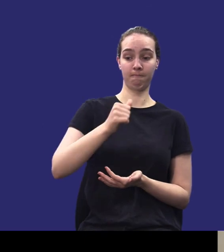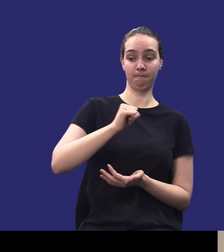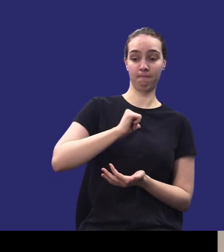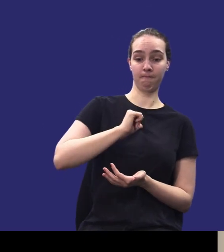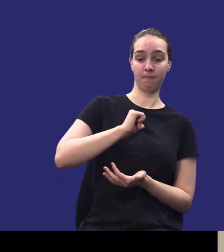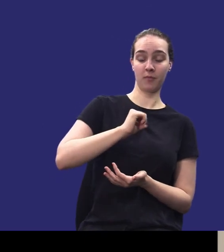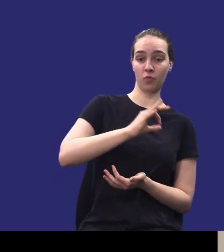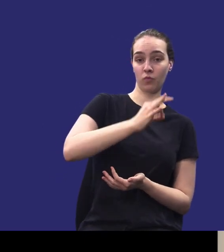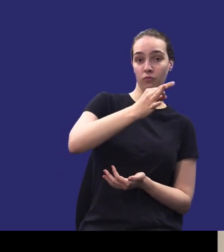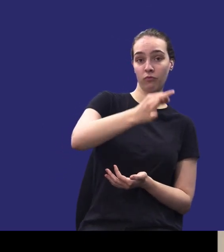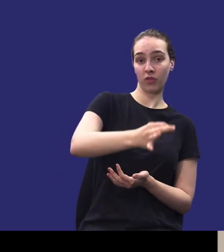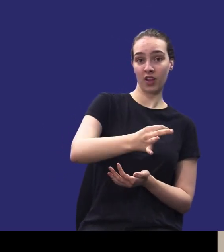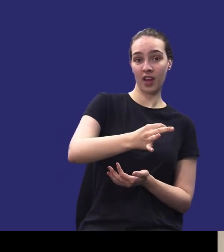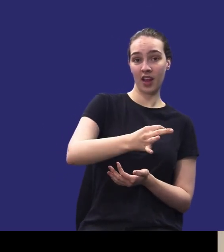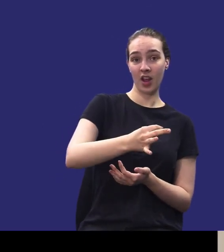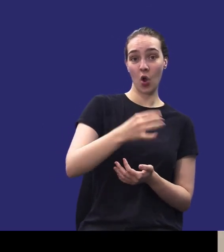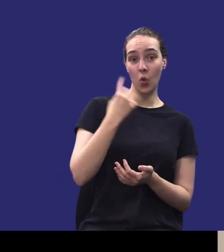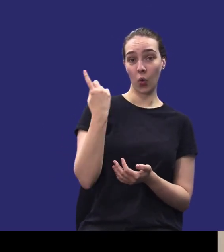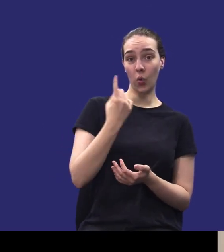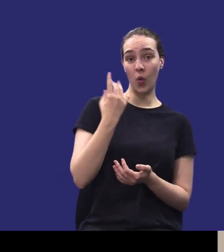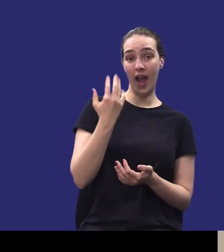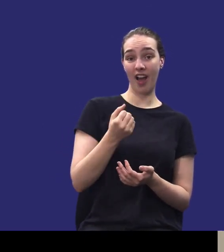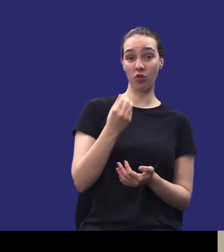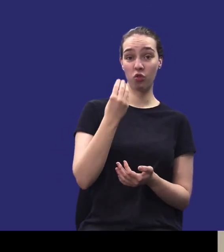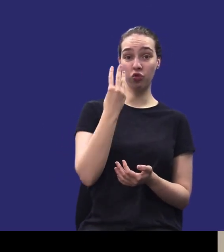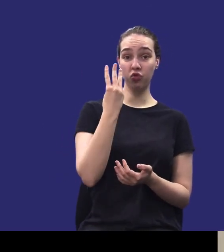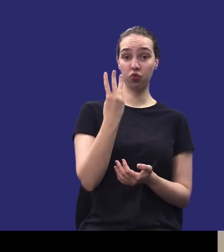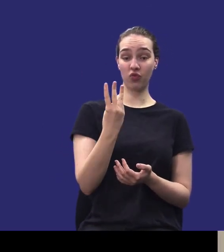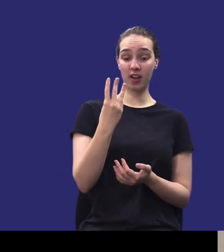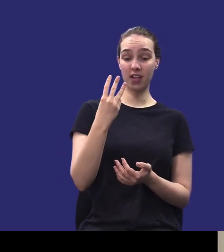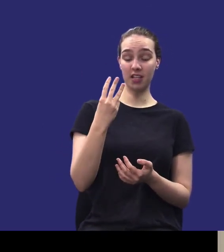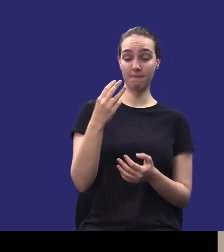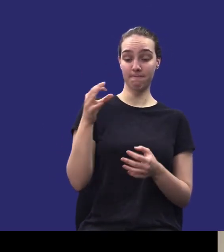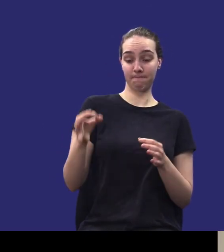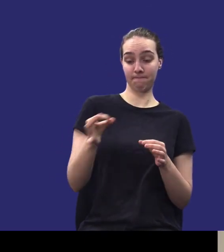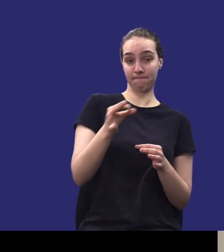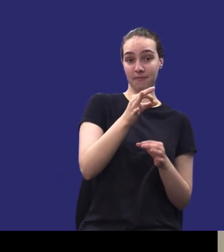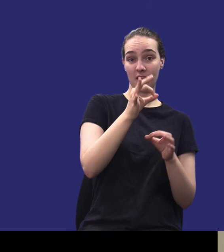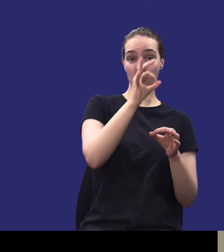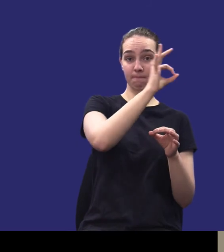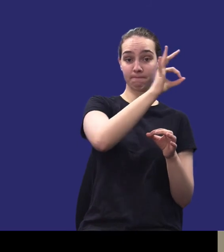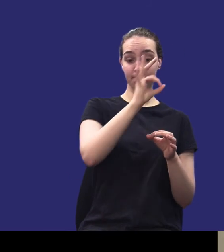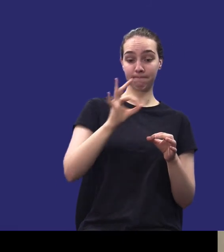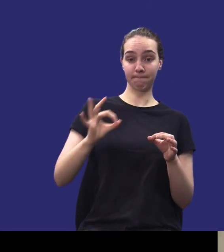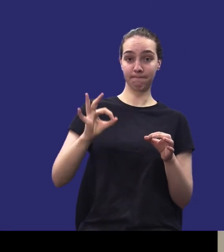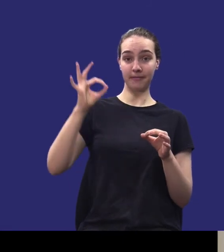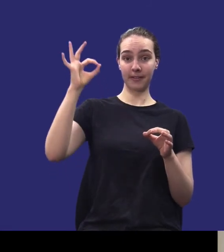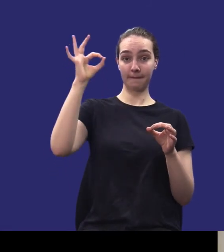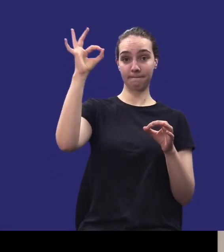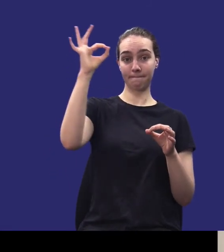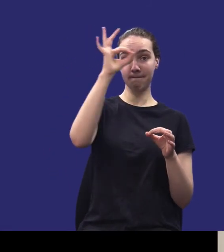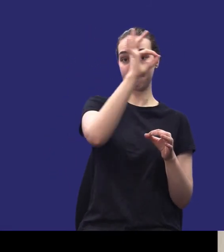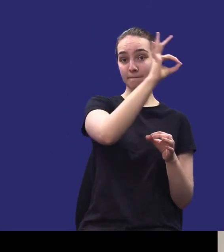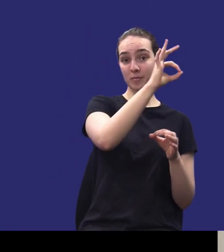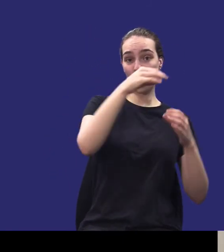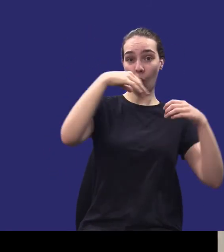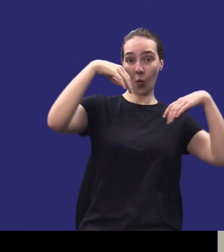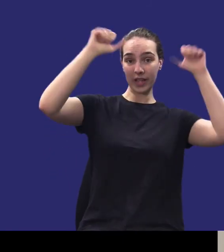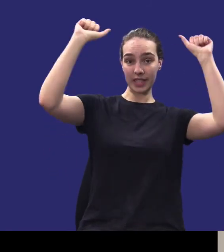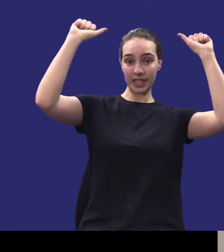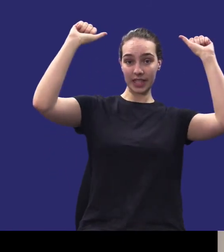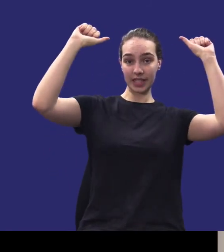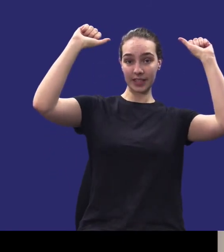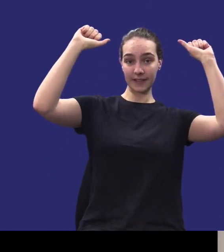squares, and then whoever gets three lined up next to each other or on an angle wins the